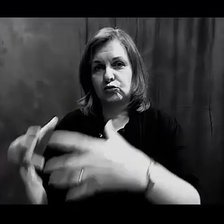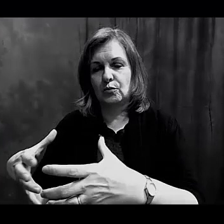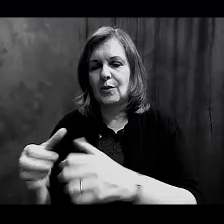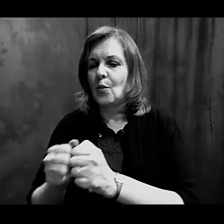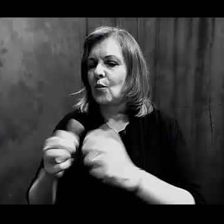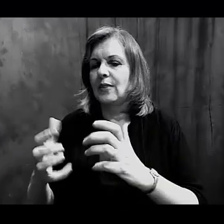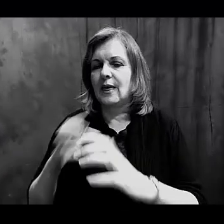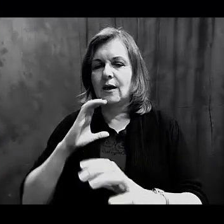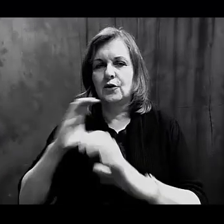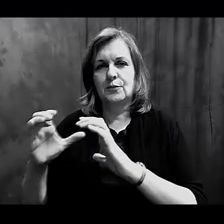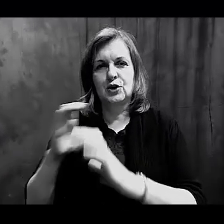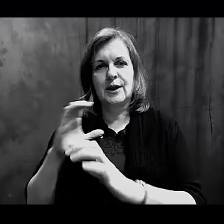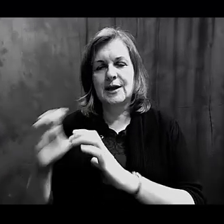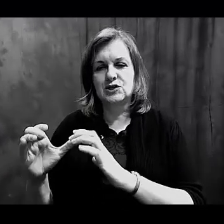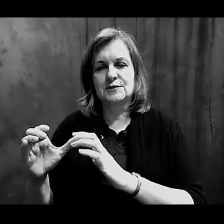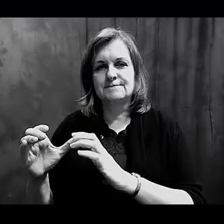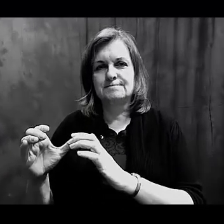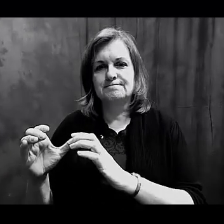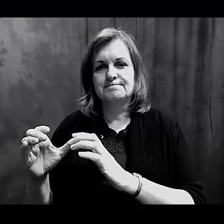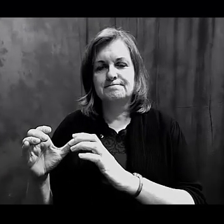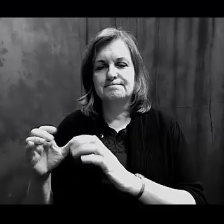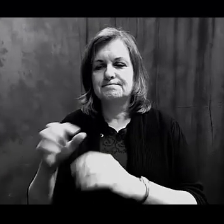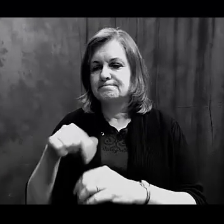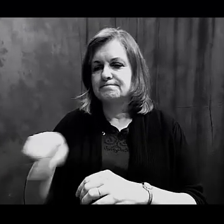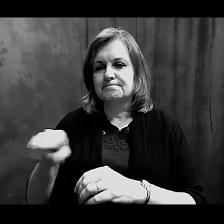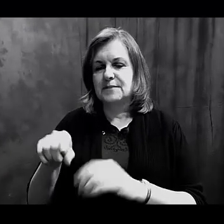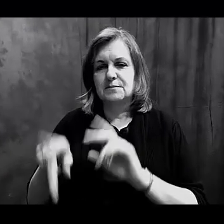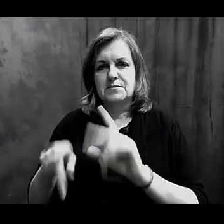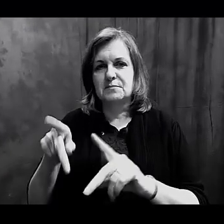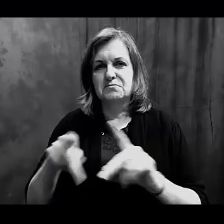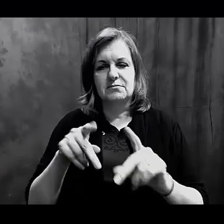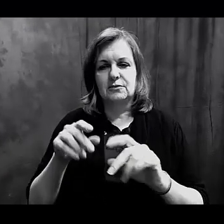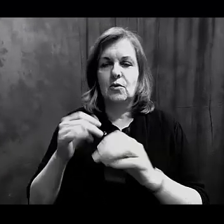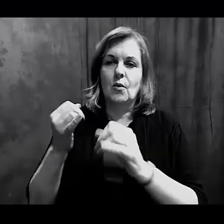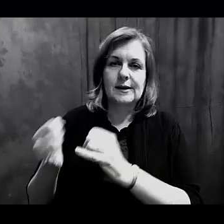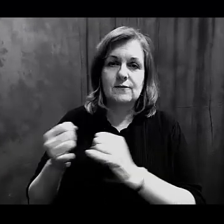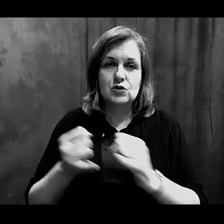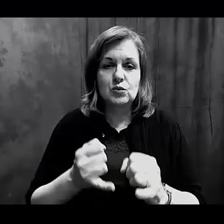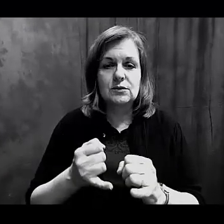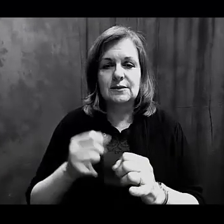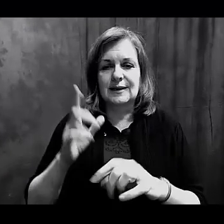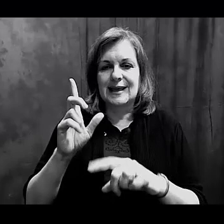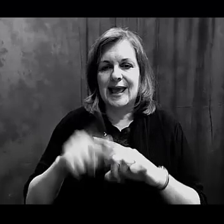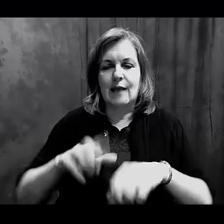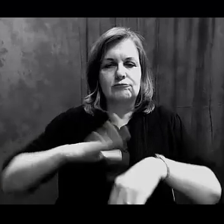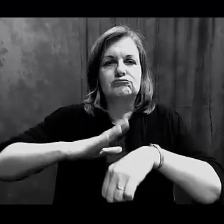social groups, without communication, there is no ability for the